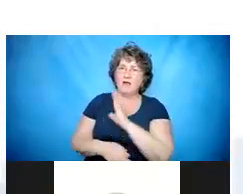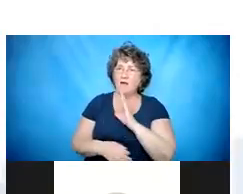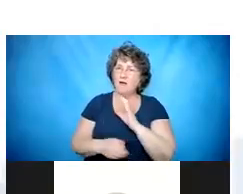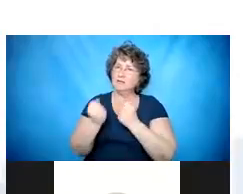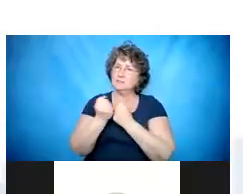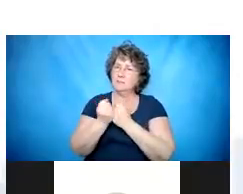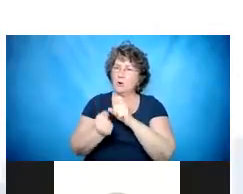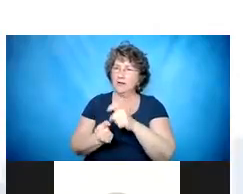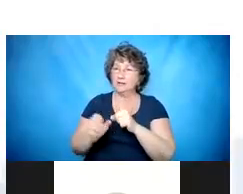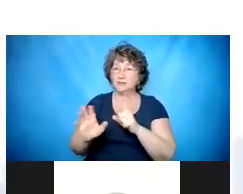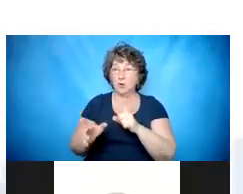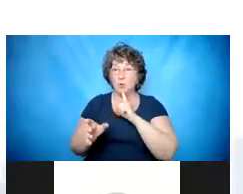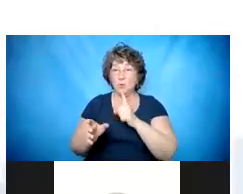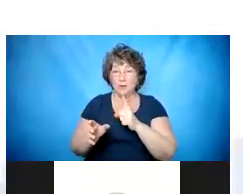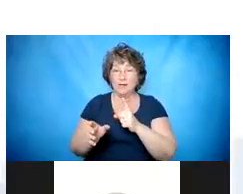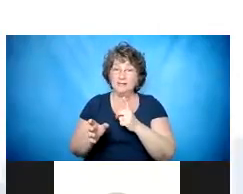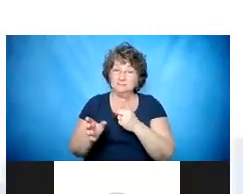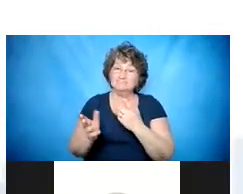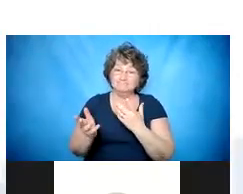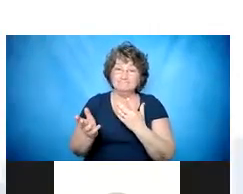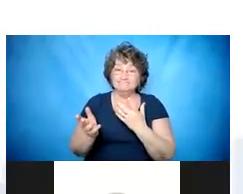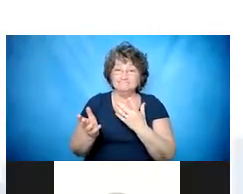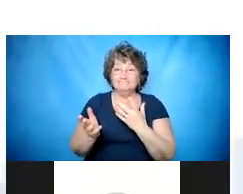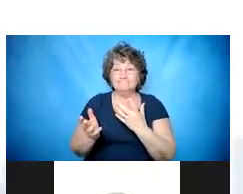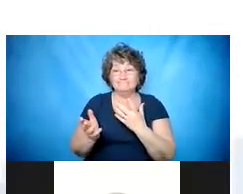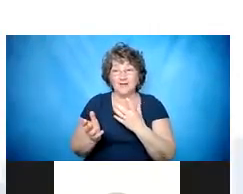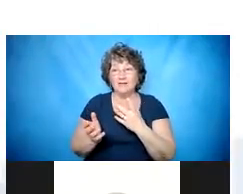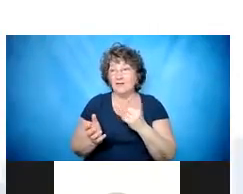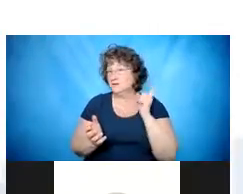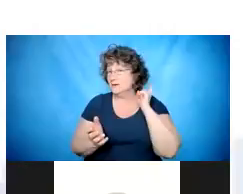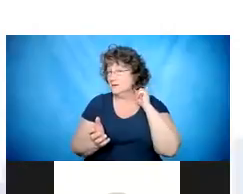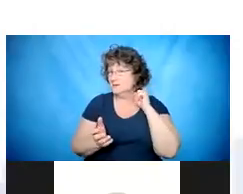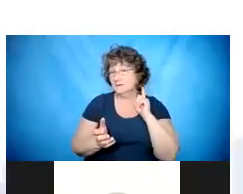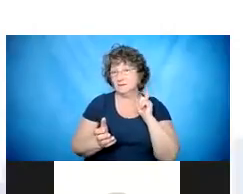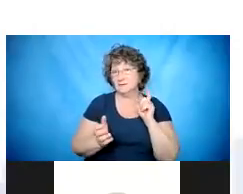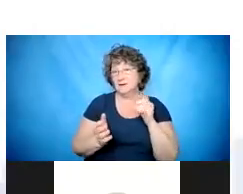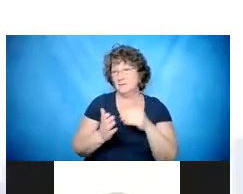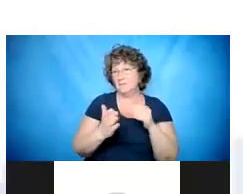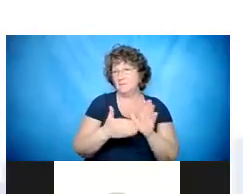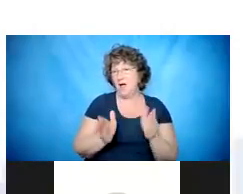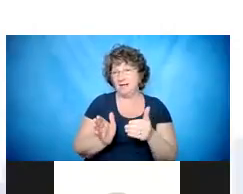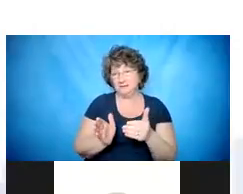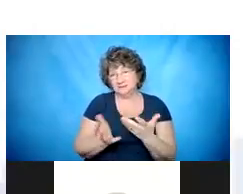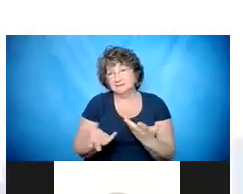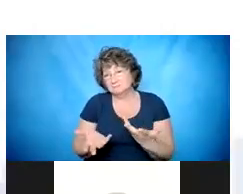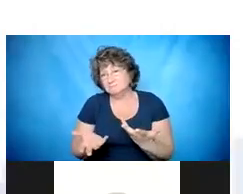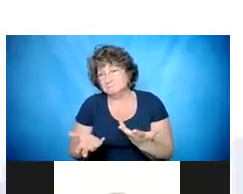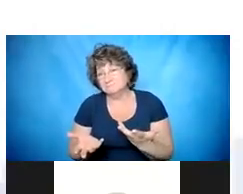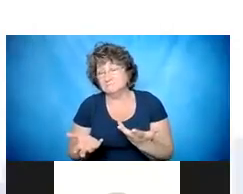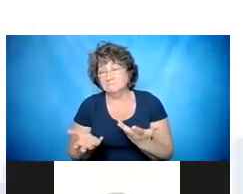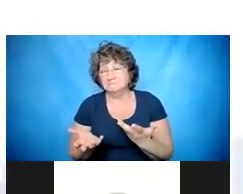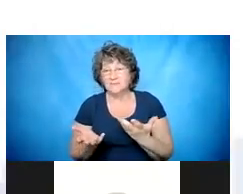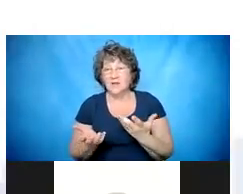of the individual's needs, no matter how well-intentioned. Even when attempting to